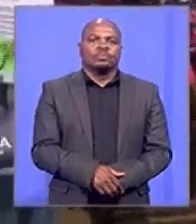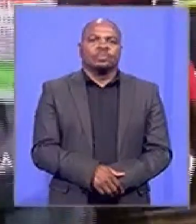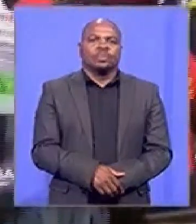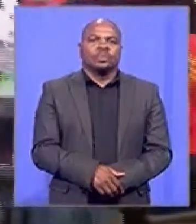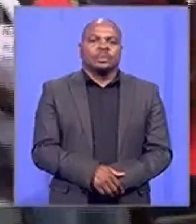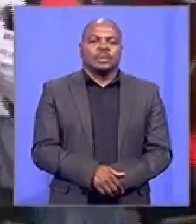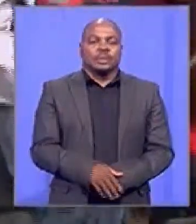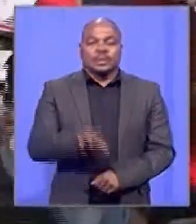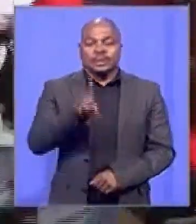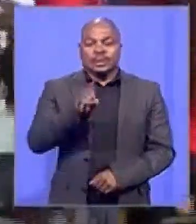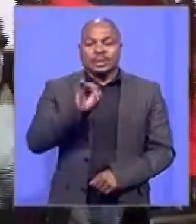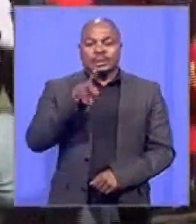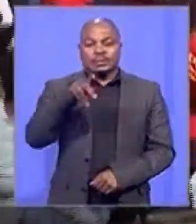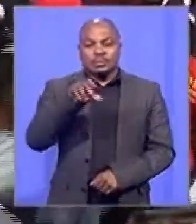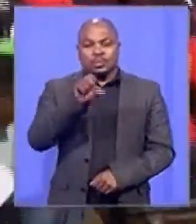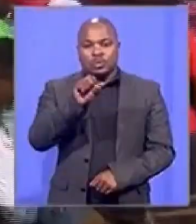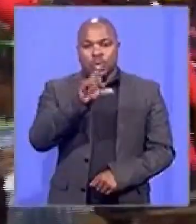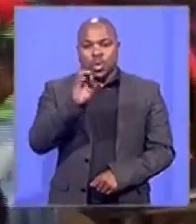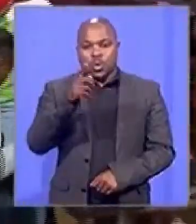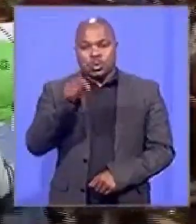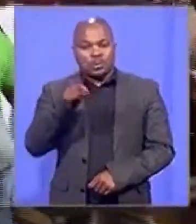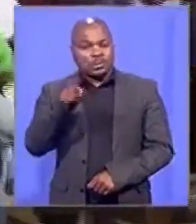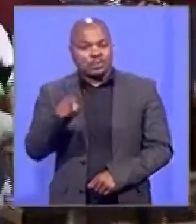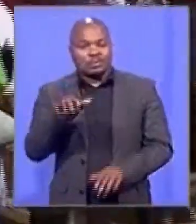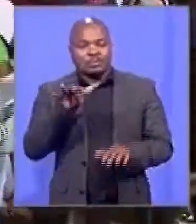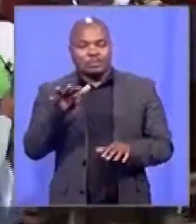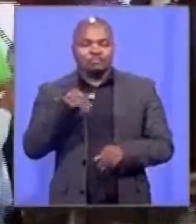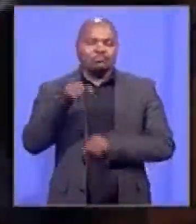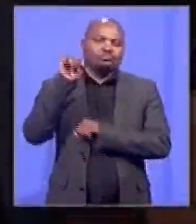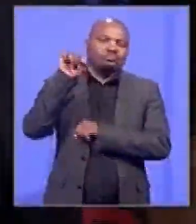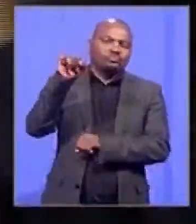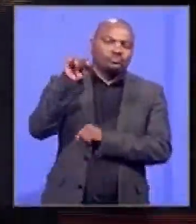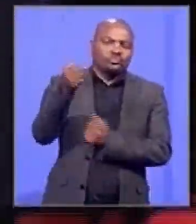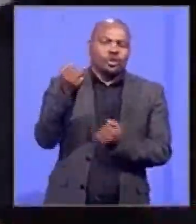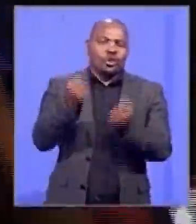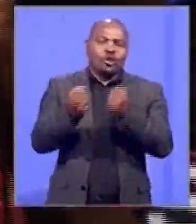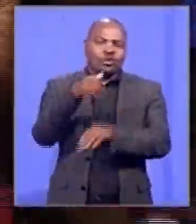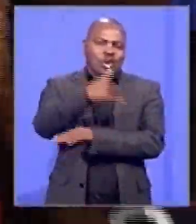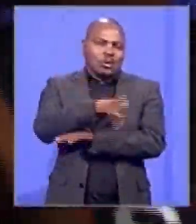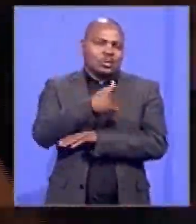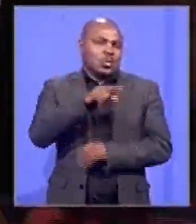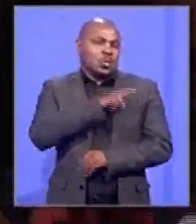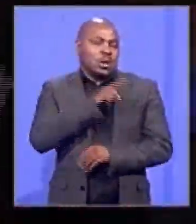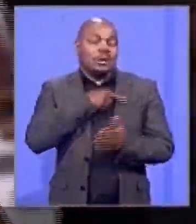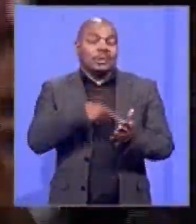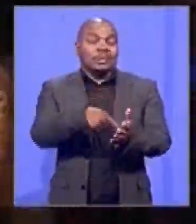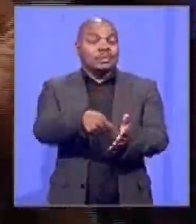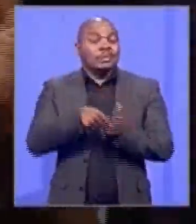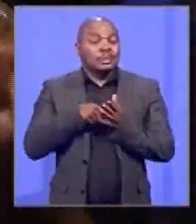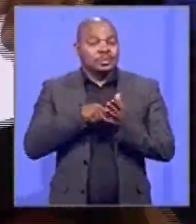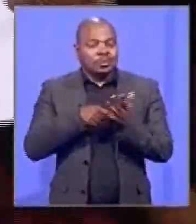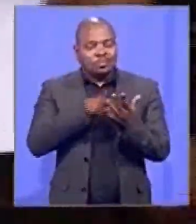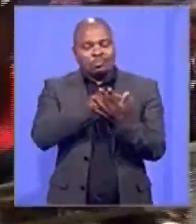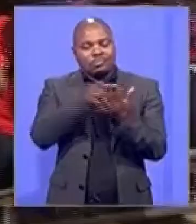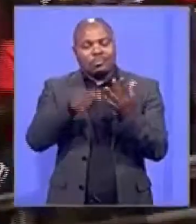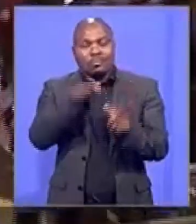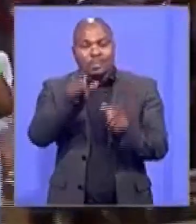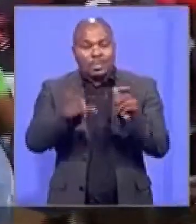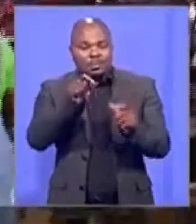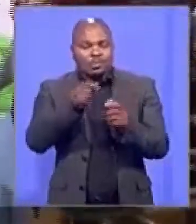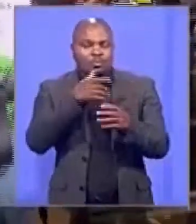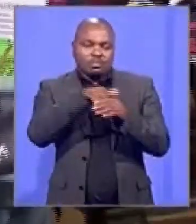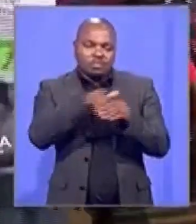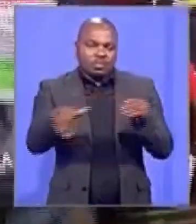Baahi ba Ditaba ba ile ba ipiletsa ka ntle ho lekgotla la dinyewe moo ba neng ba tseka hore ho lokollwe baqoswa ba ileng